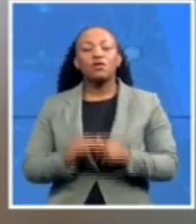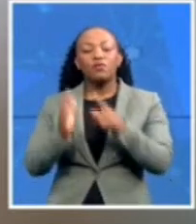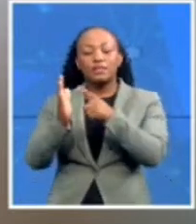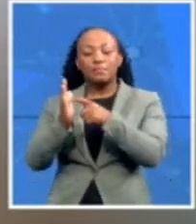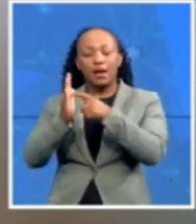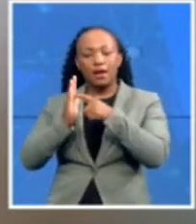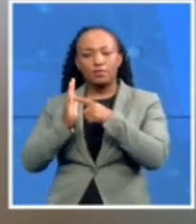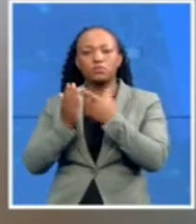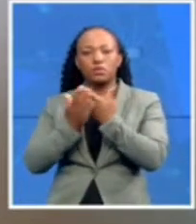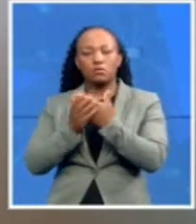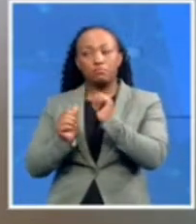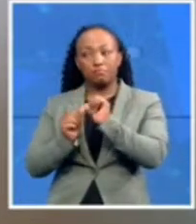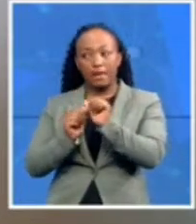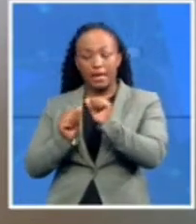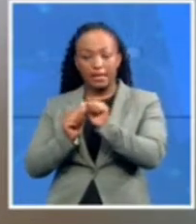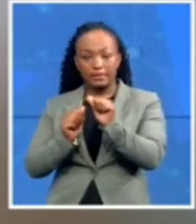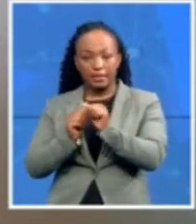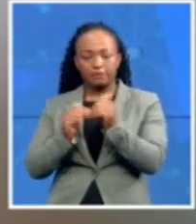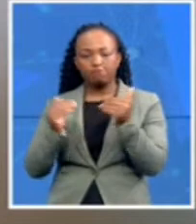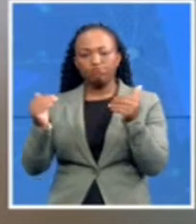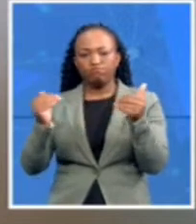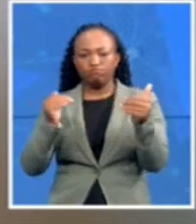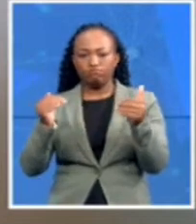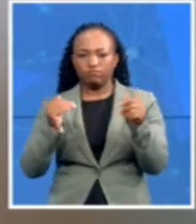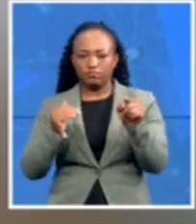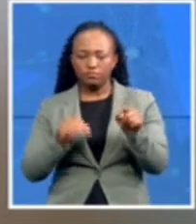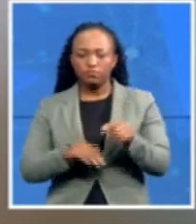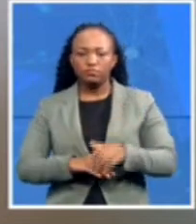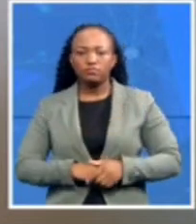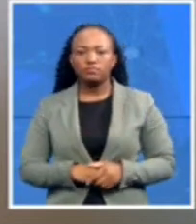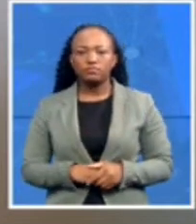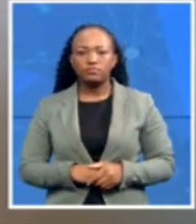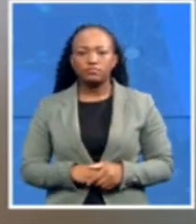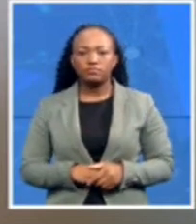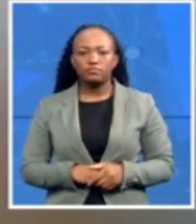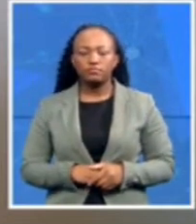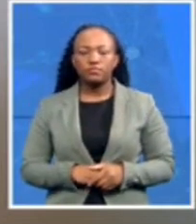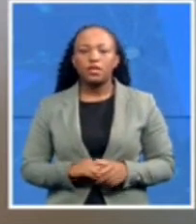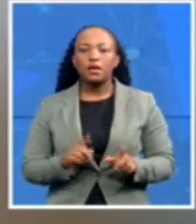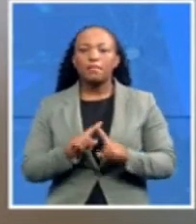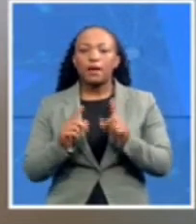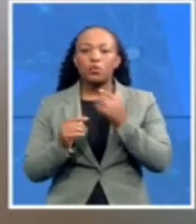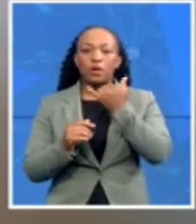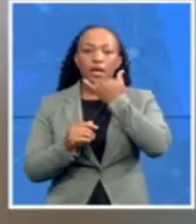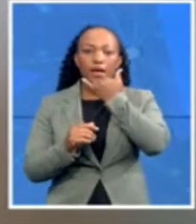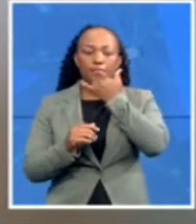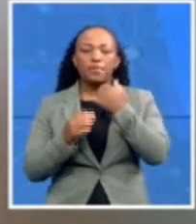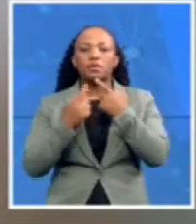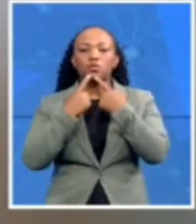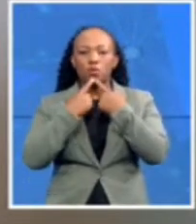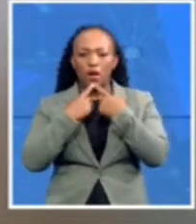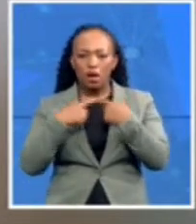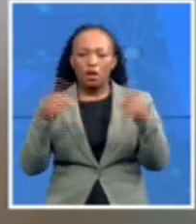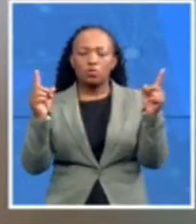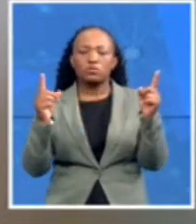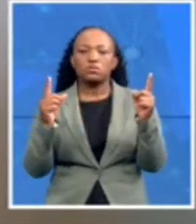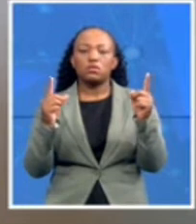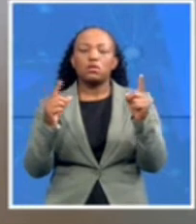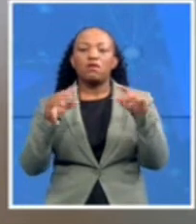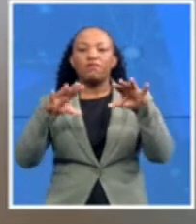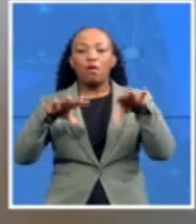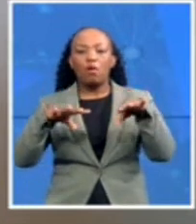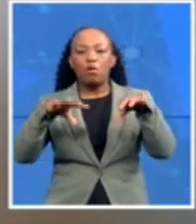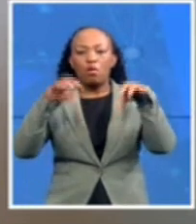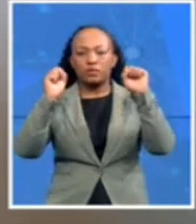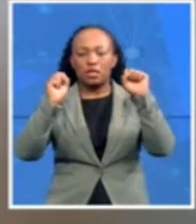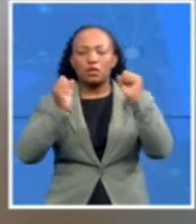We are, however, very pleased to announce the earlier lifting of load shedding than anticipated. So from